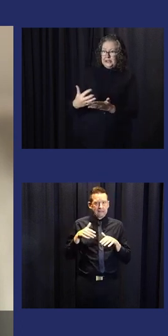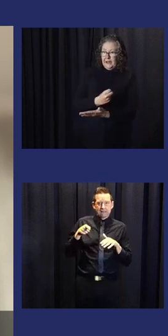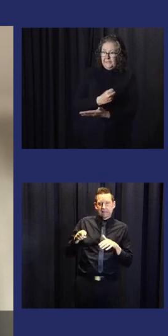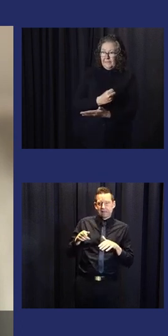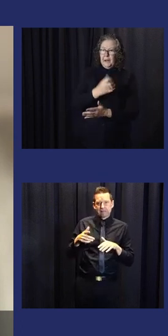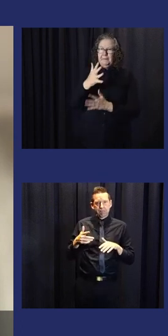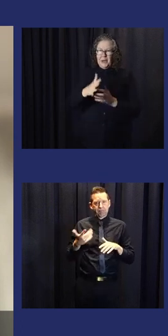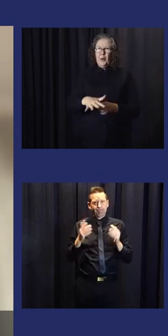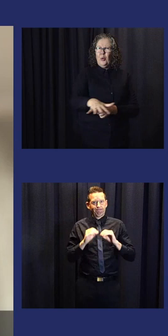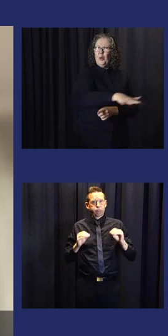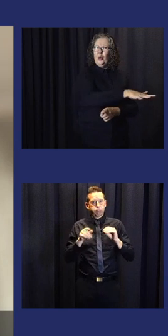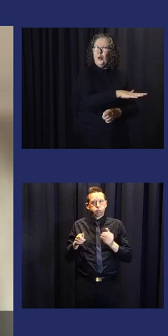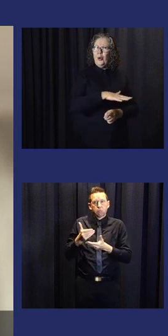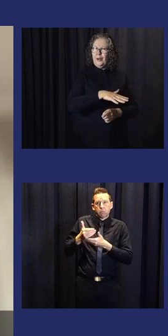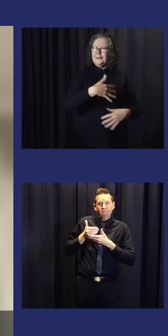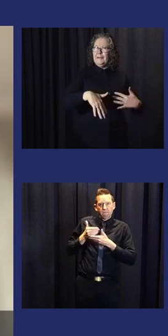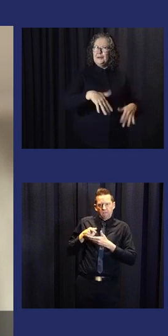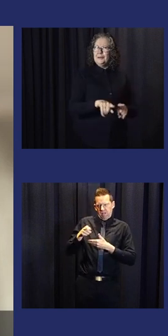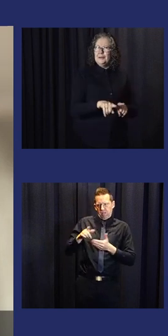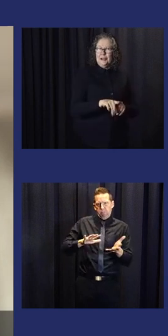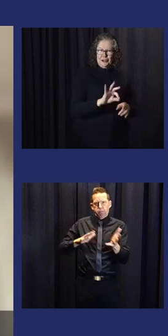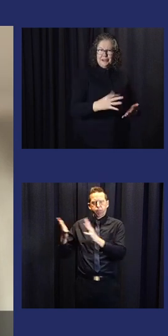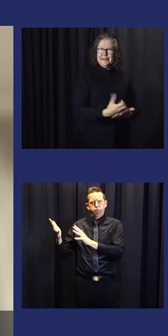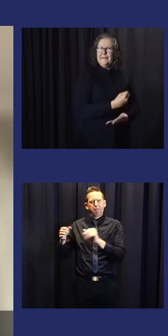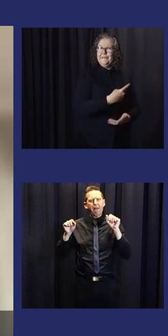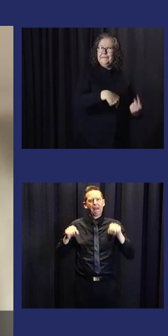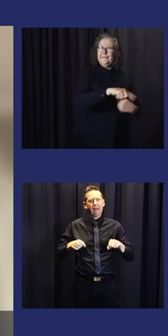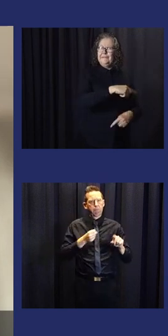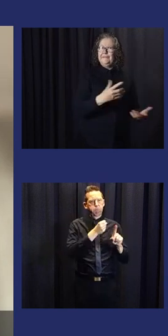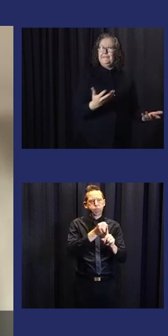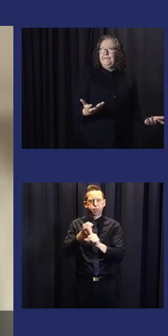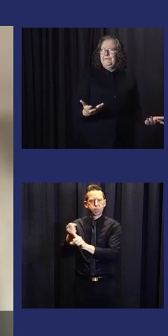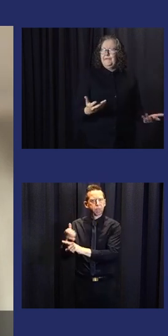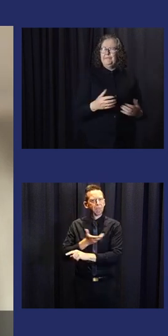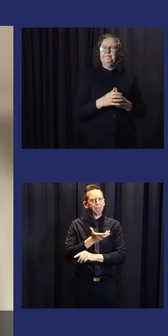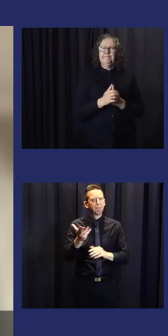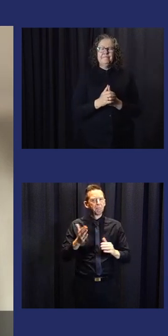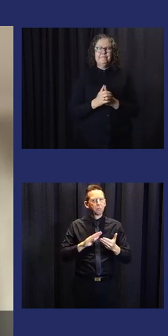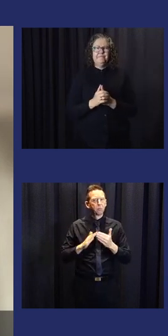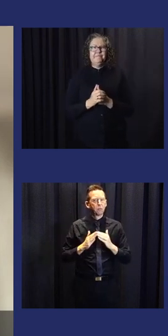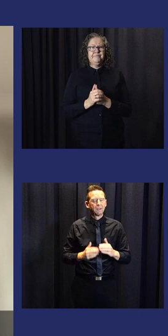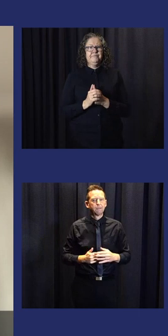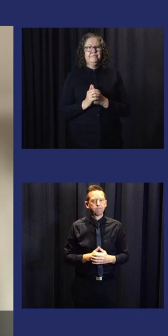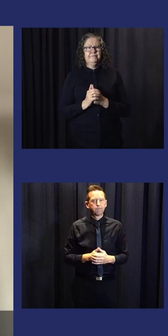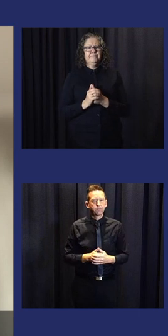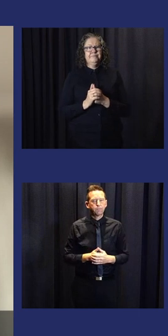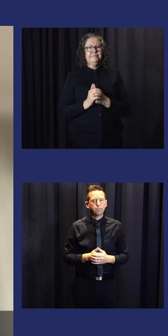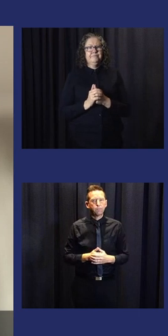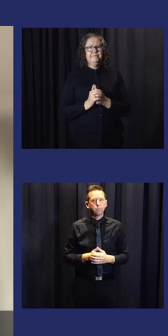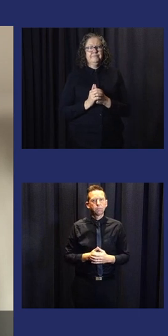safe. And so I think if we recognise